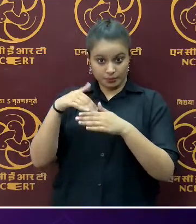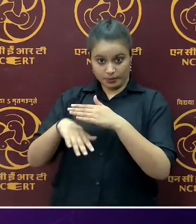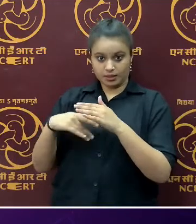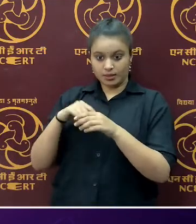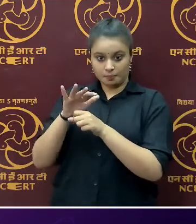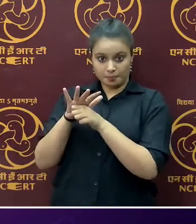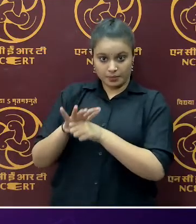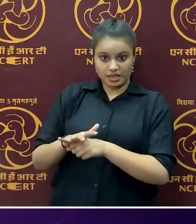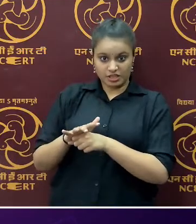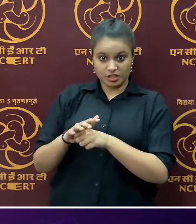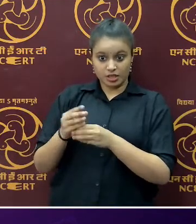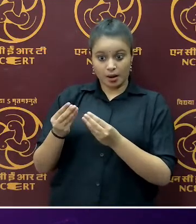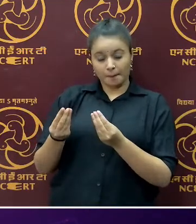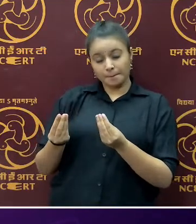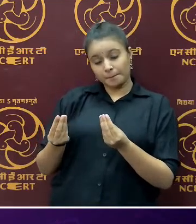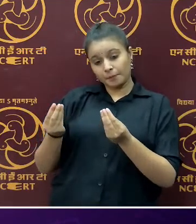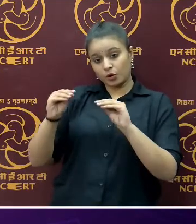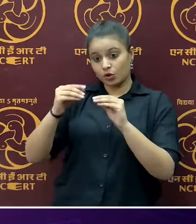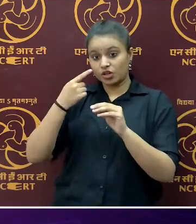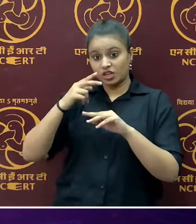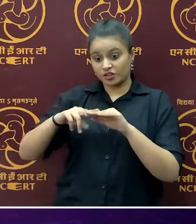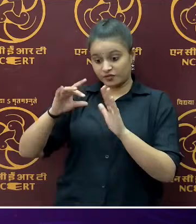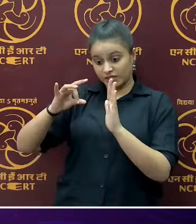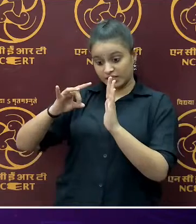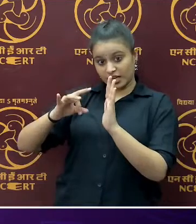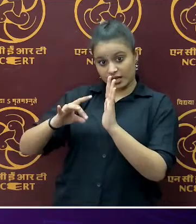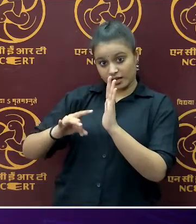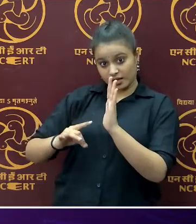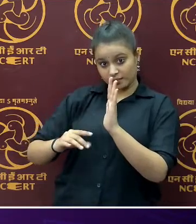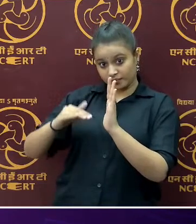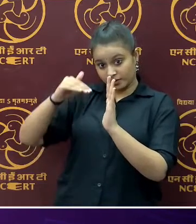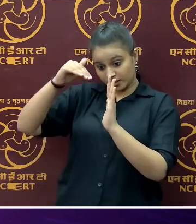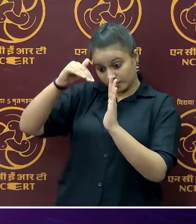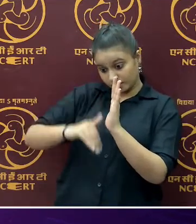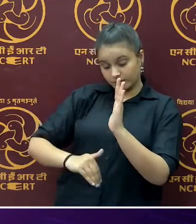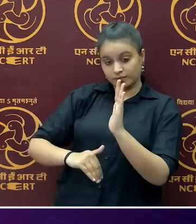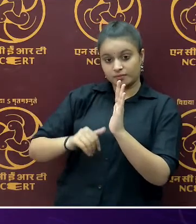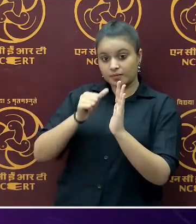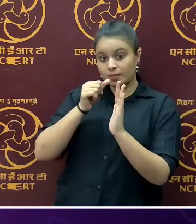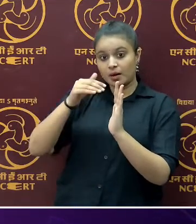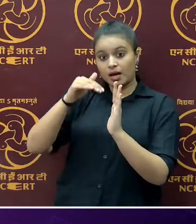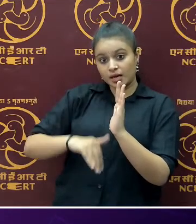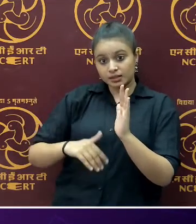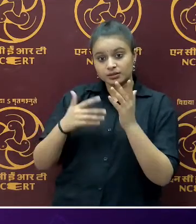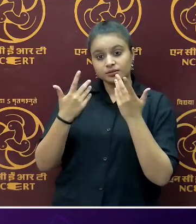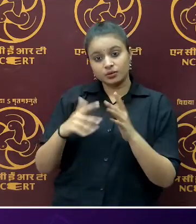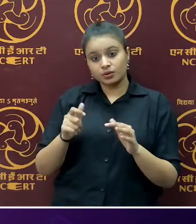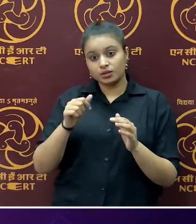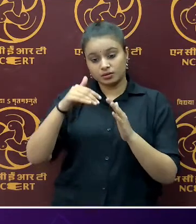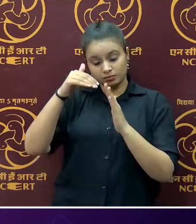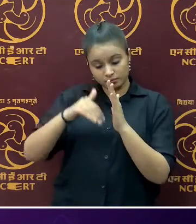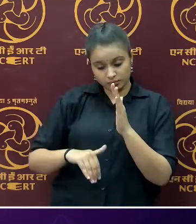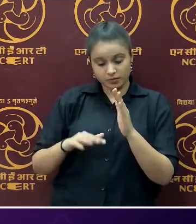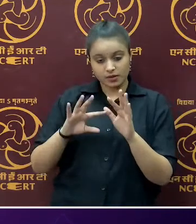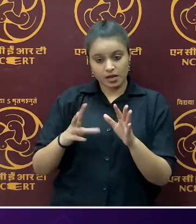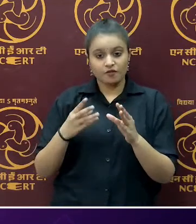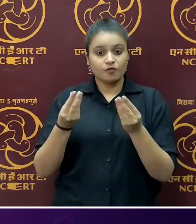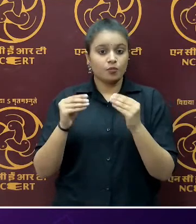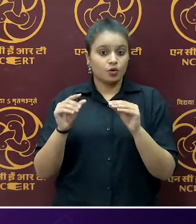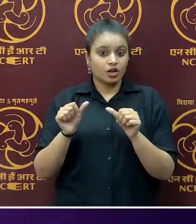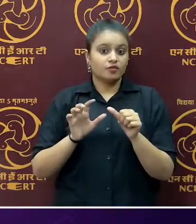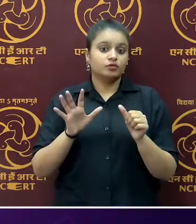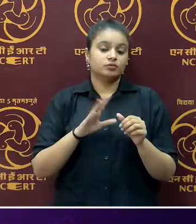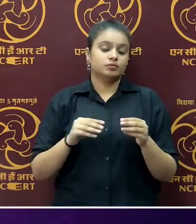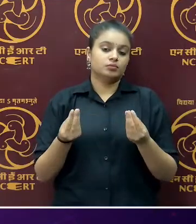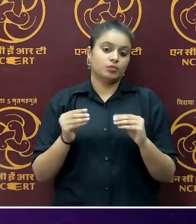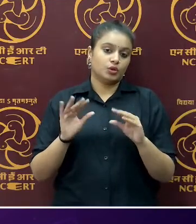increases as the depth increases. Depth of the? Liquid, Okay. wherever the liquid is there, Okay. like if I